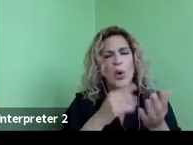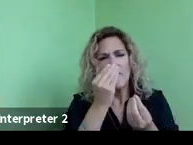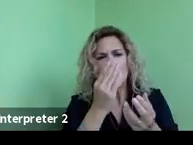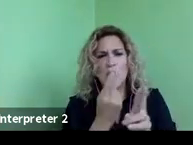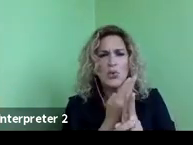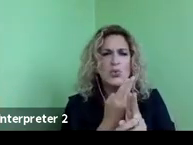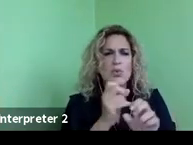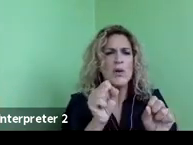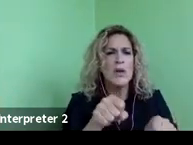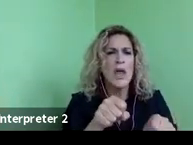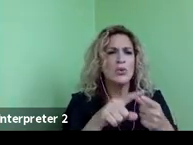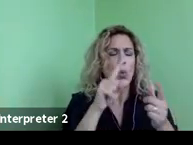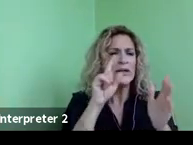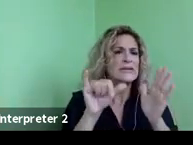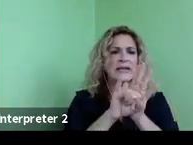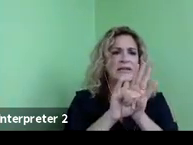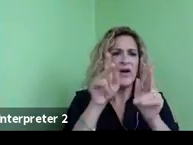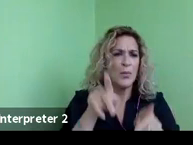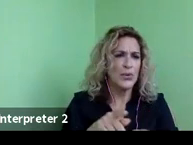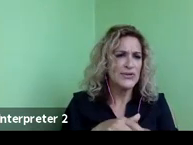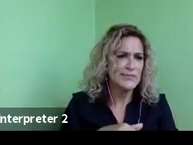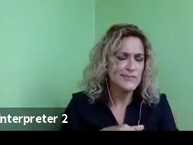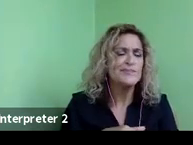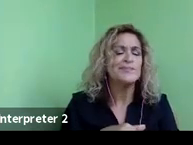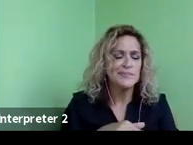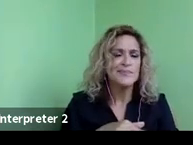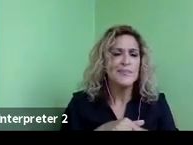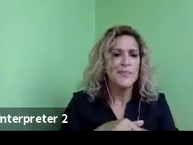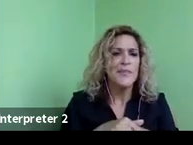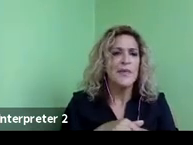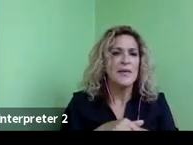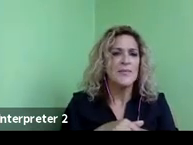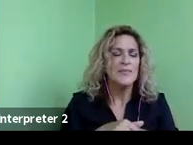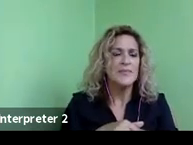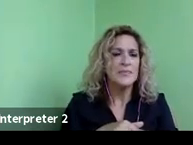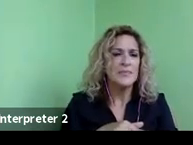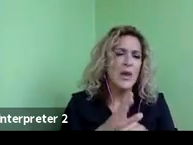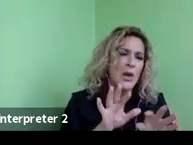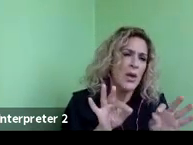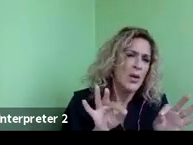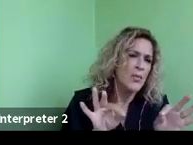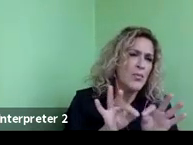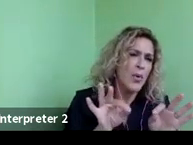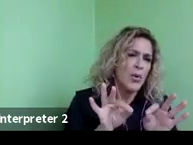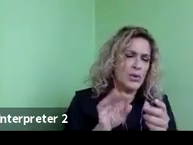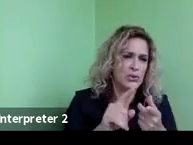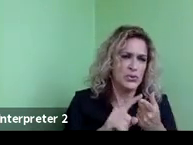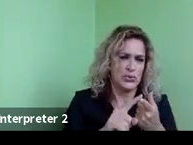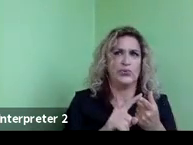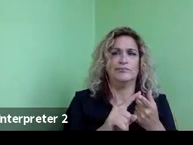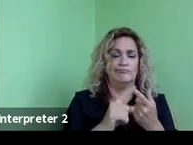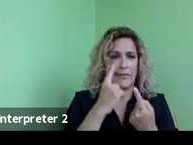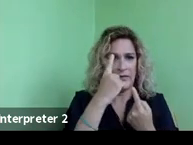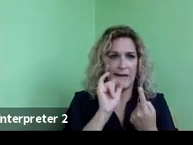to identify someone? It's important here to really think beyond the obvious, like